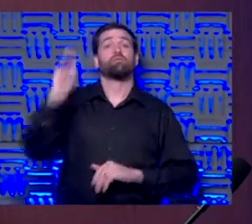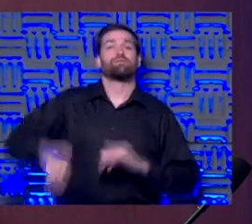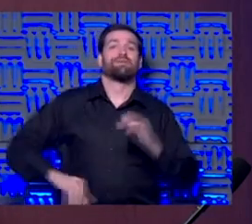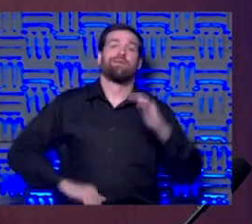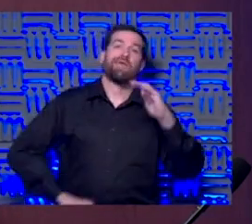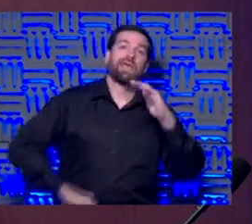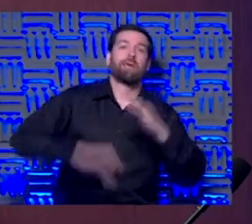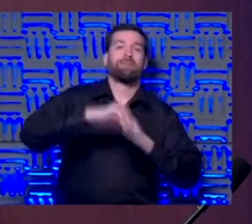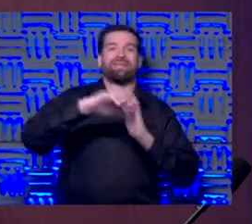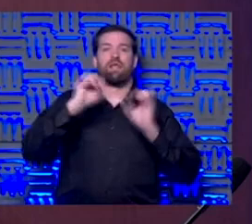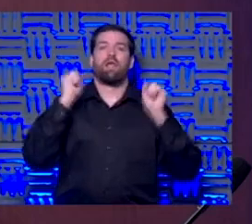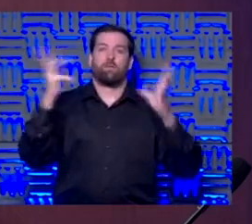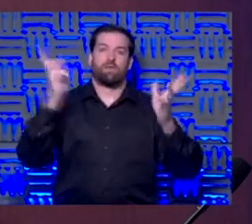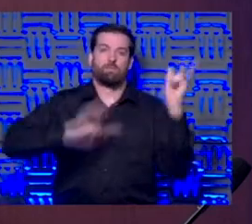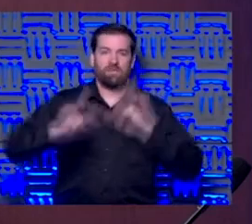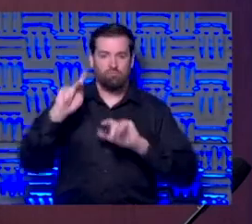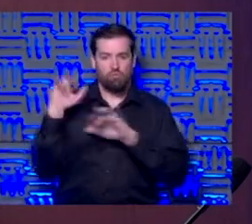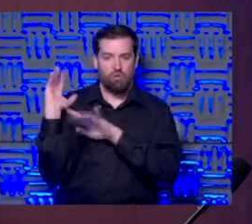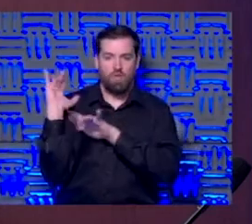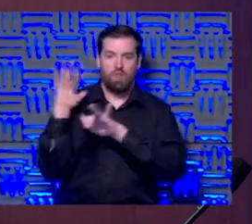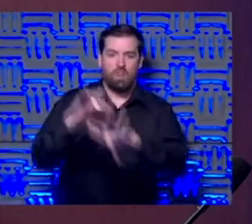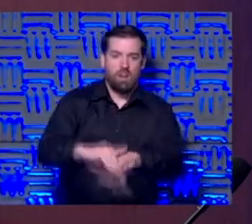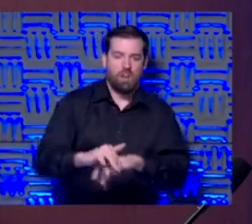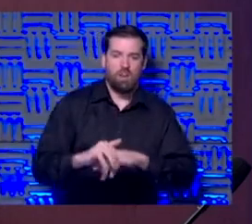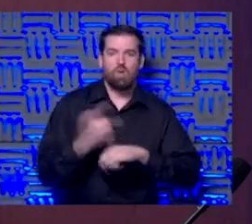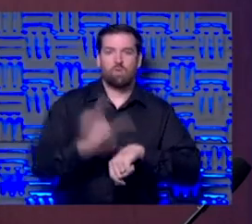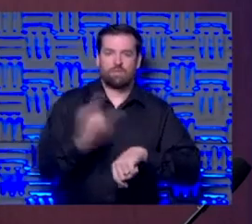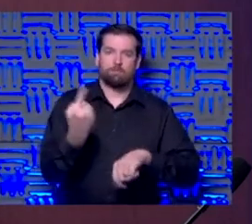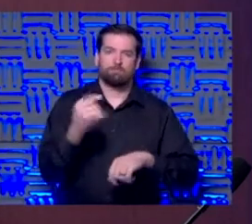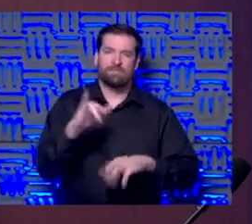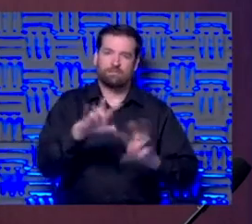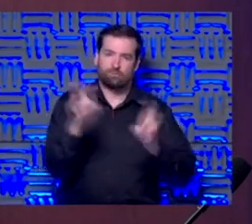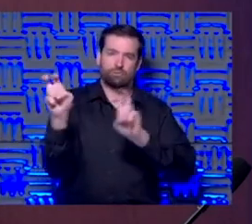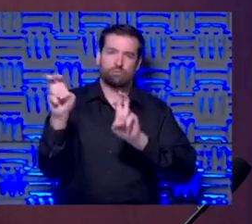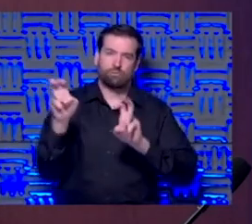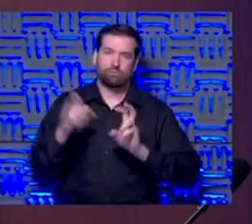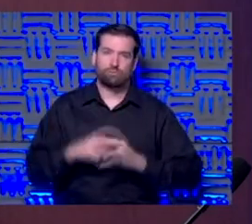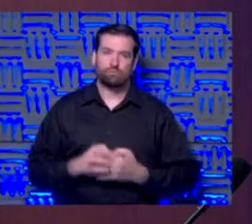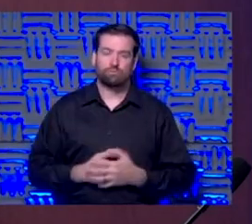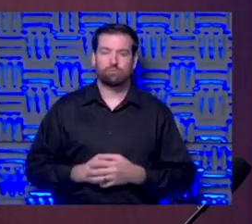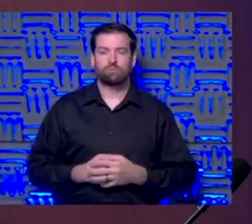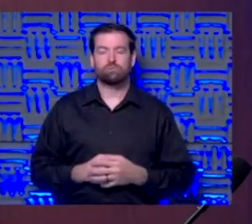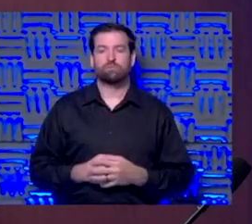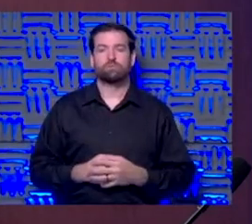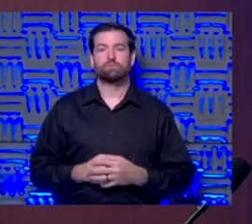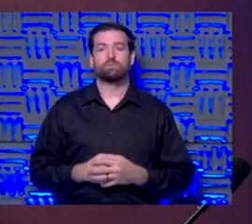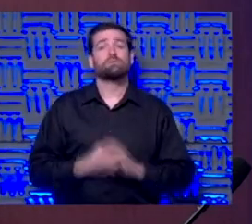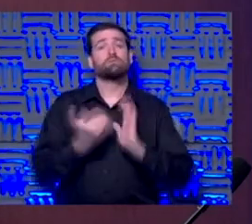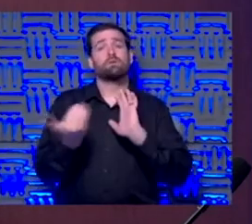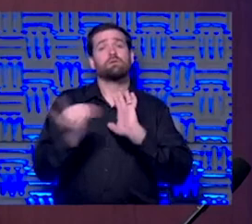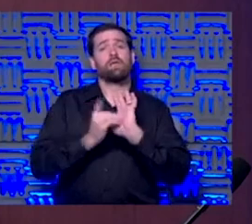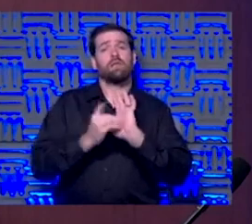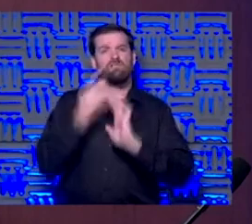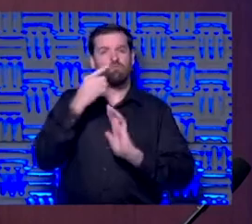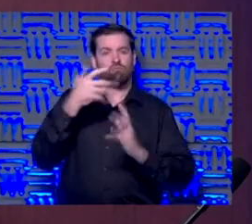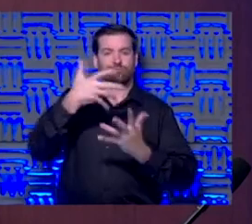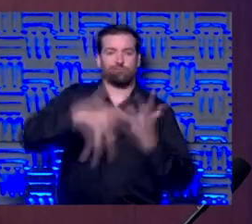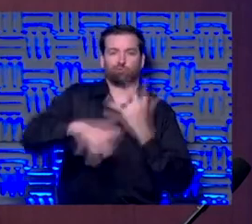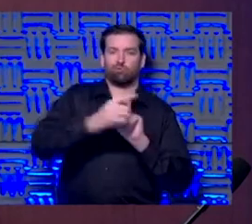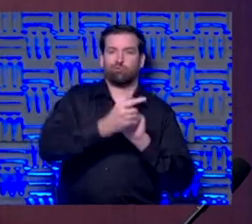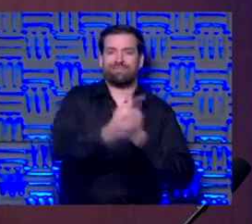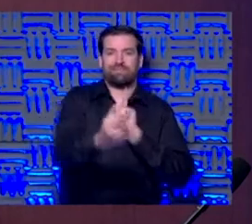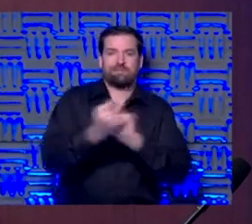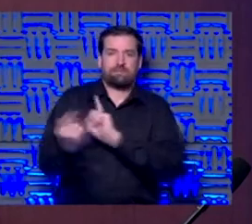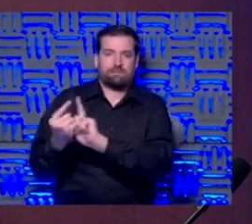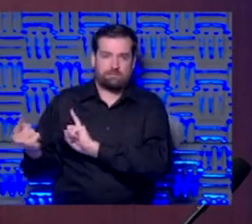of bodies in a space at any given time is sort of the big issue. And so, again, to practice that social distancing and